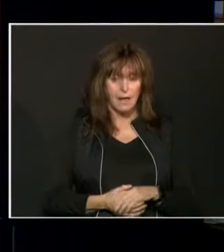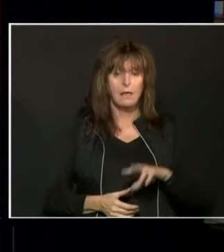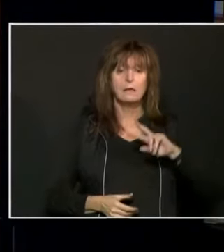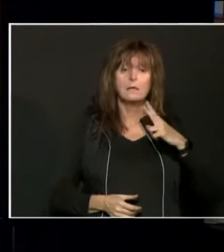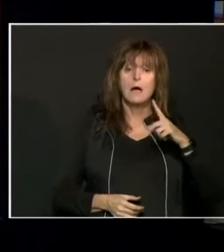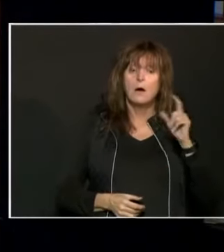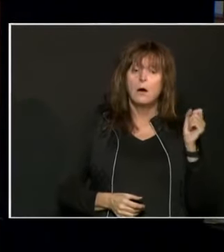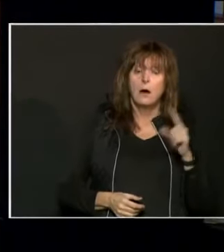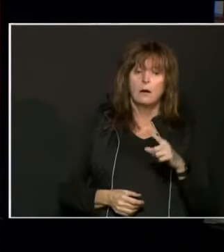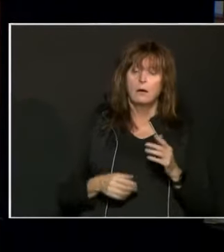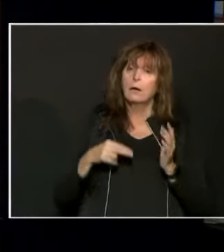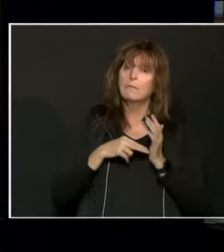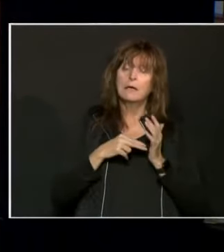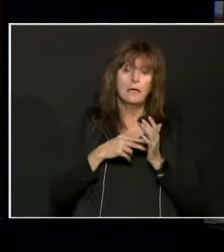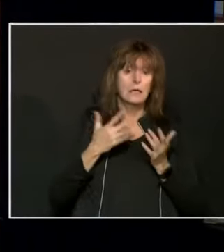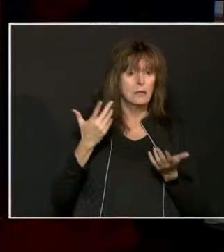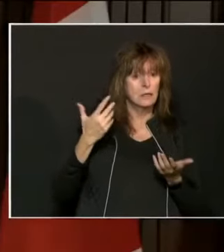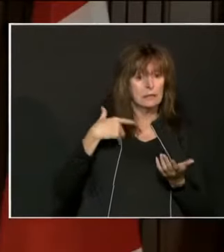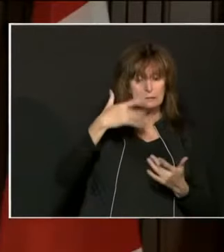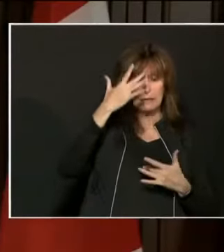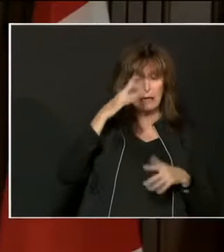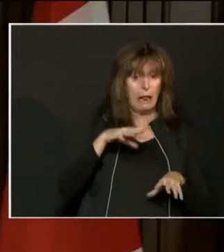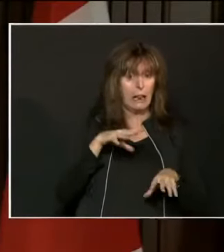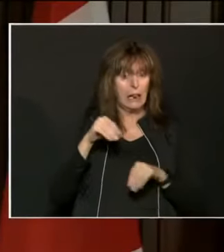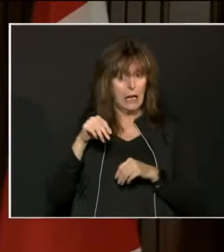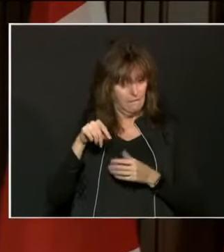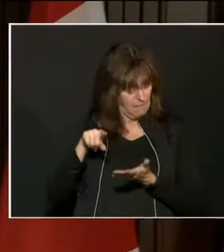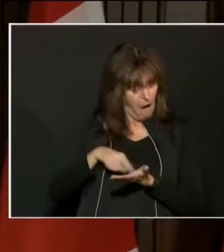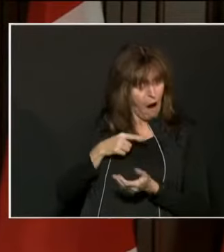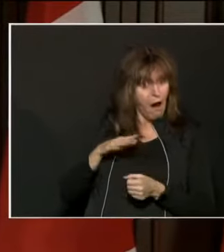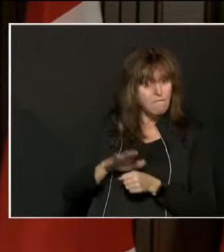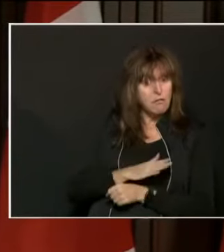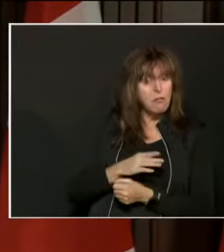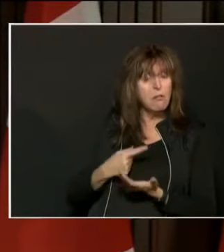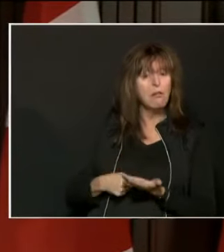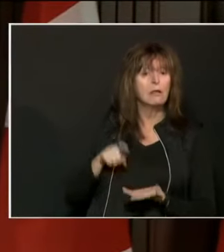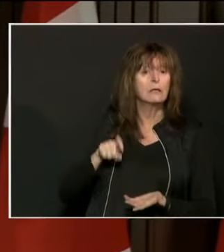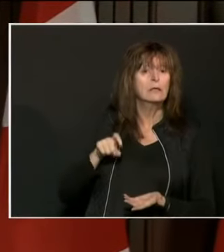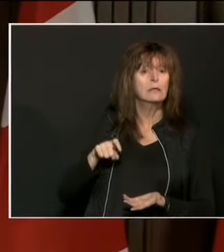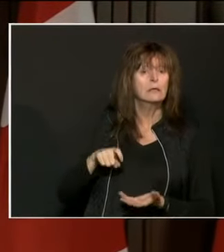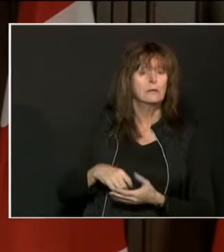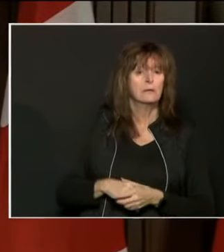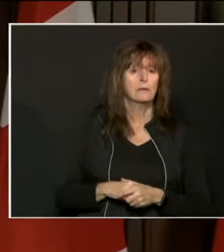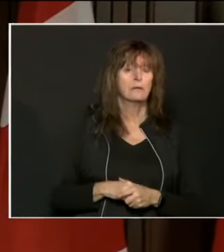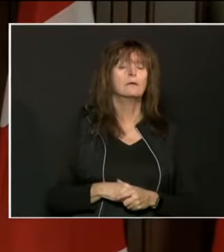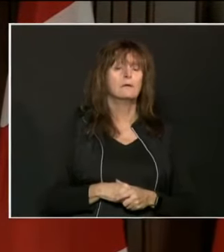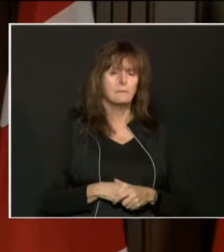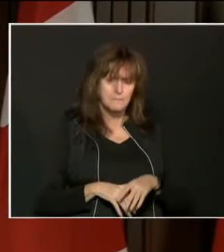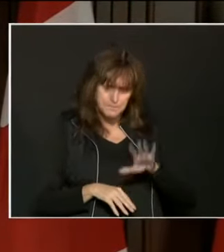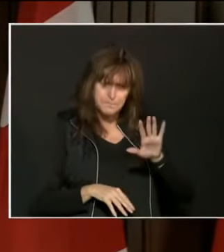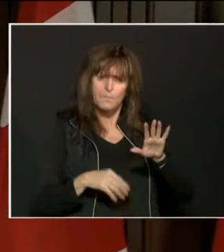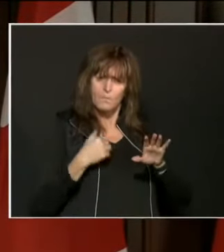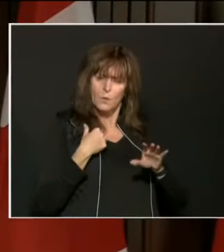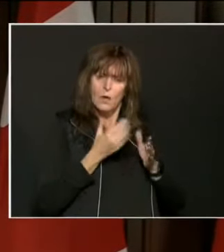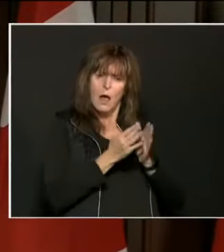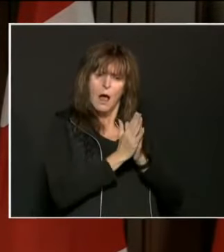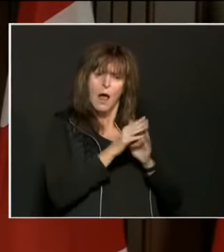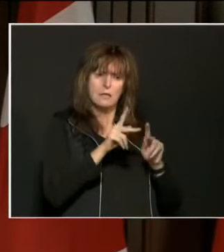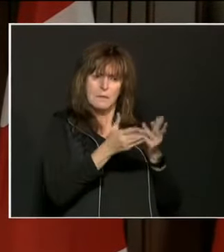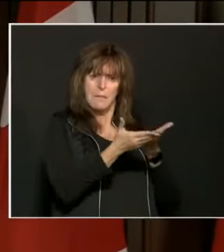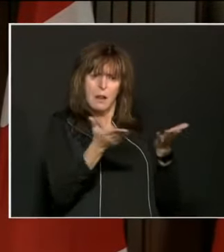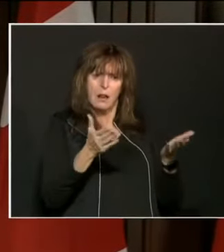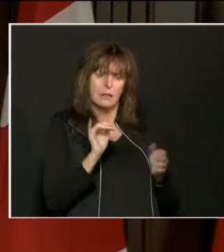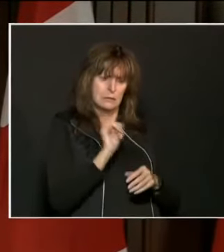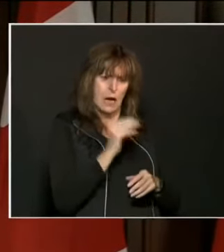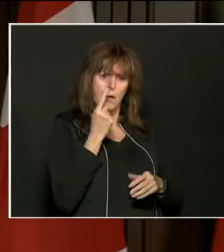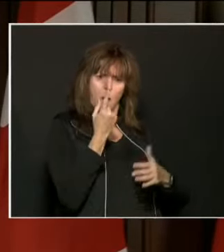I think when Dr. Brown was alluding to there, if you're asking people to isolate for a period of time, there are some people that